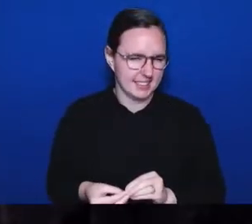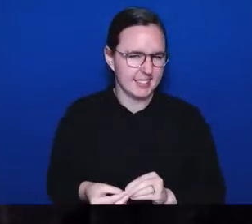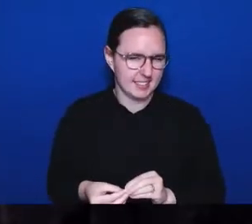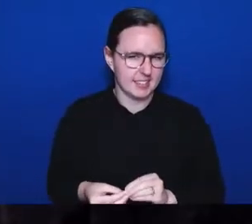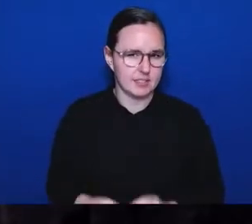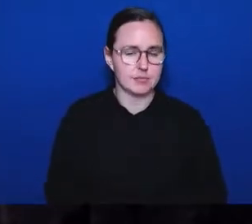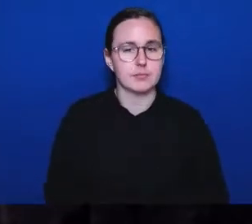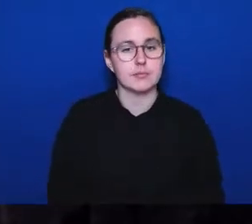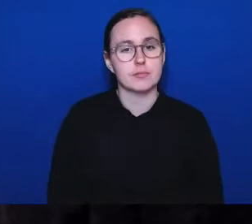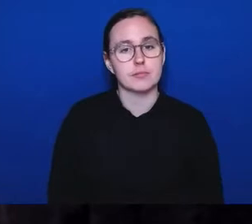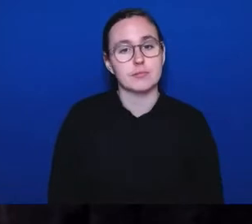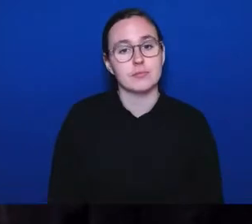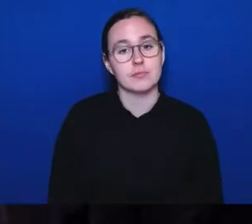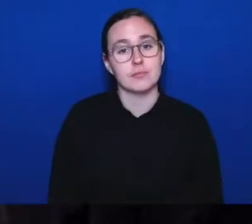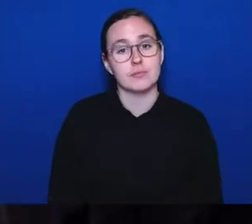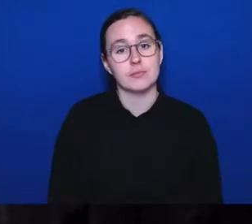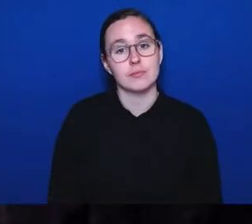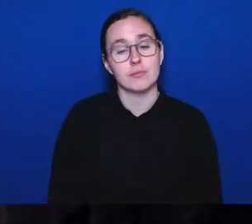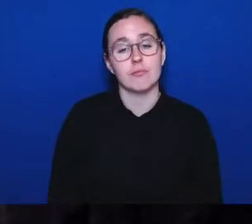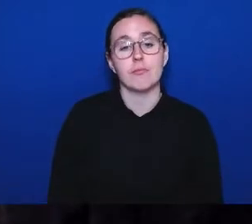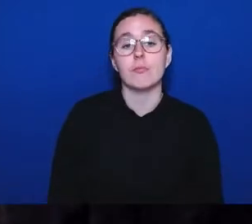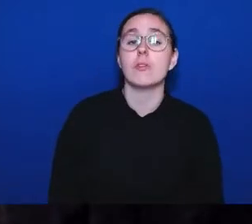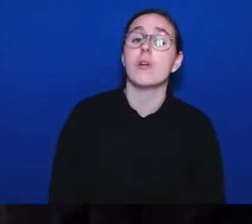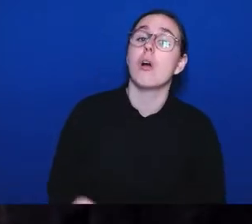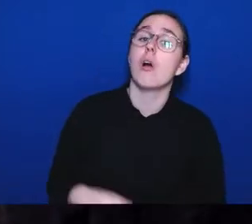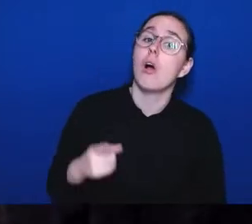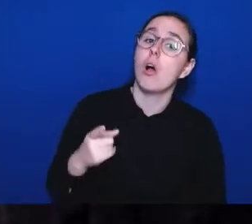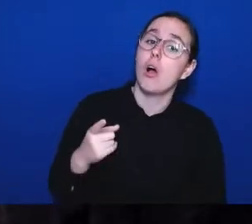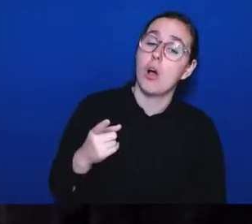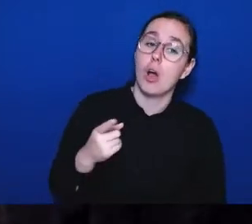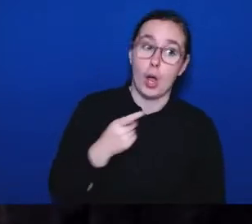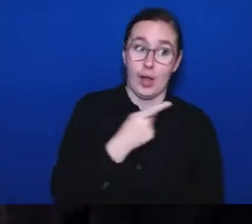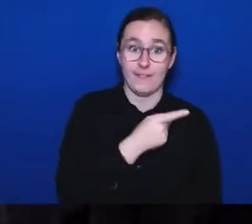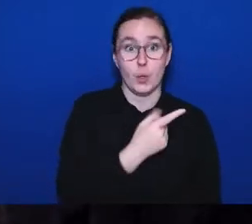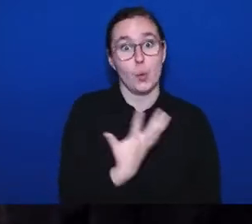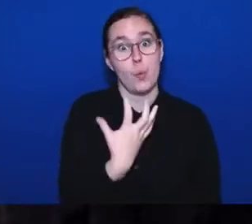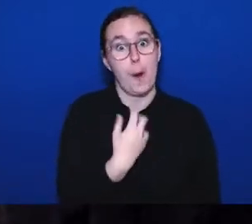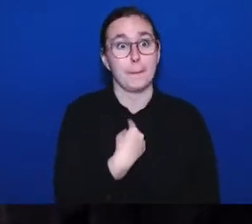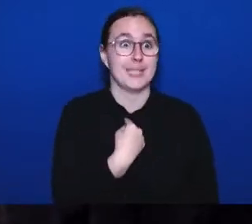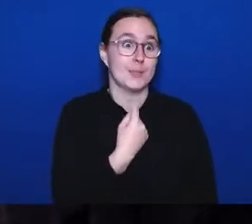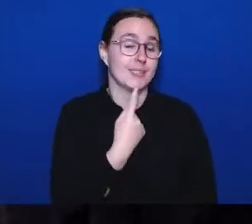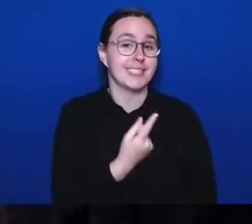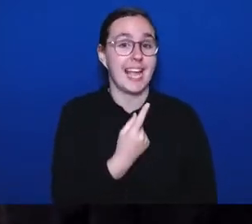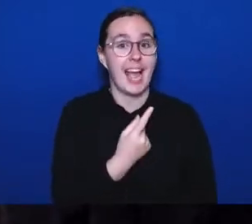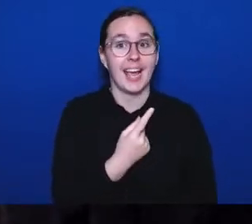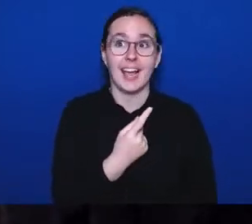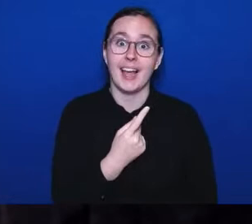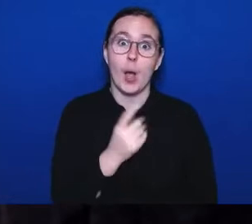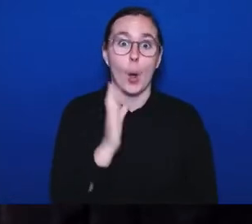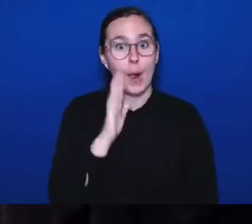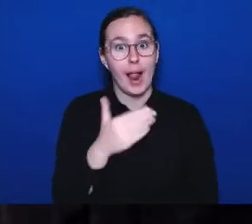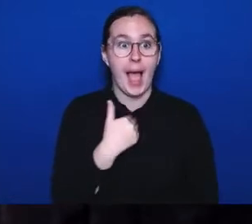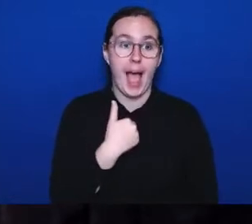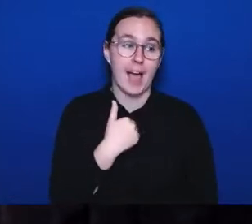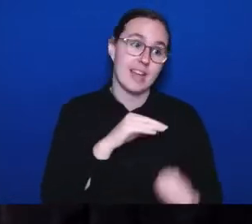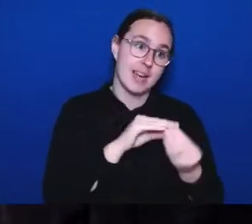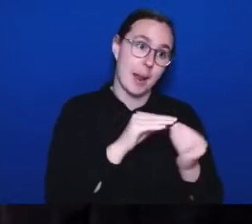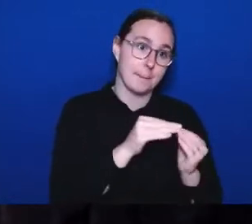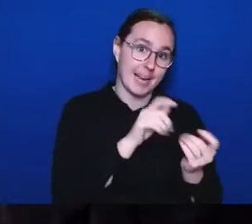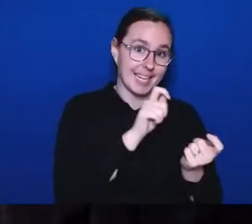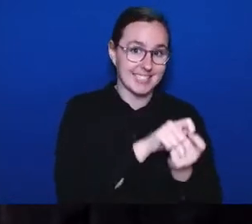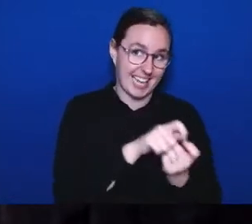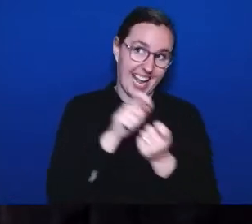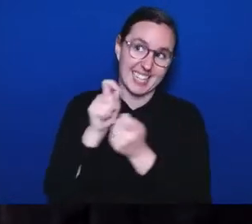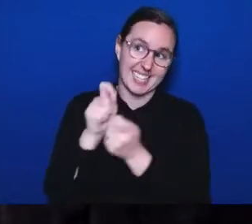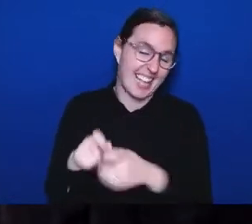of new patients will be attached to a family doctor? You can't say that and guarantee that for sure, because we will have to see how